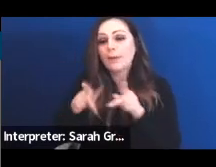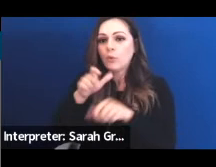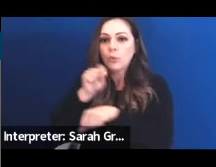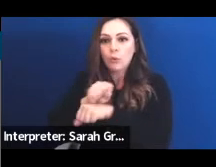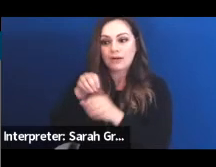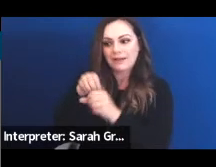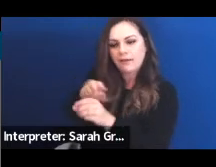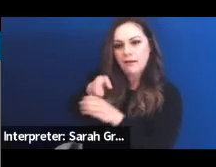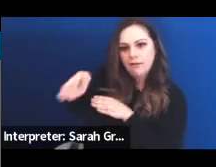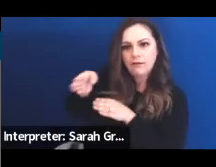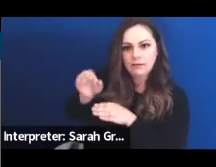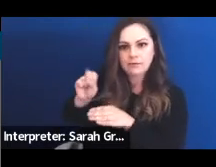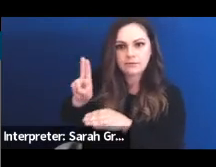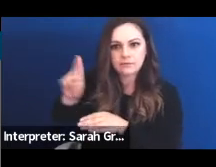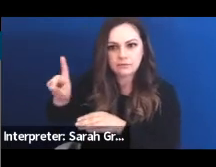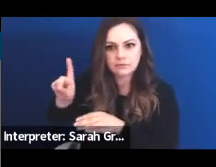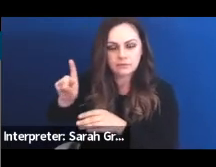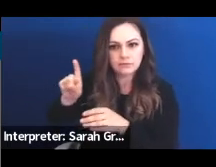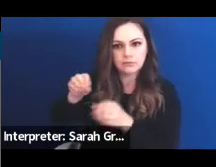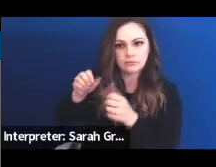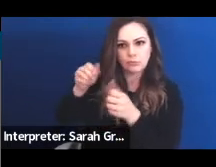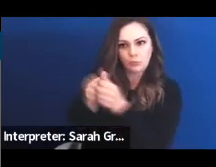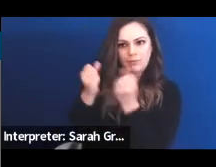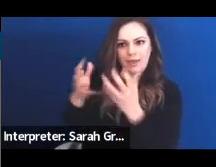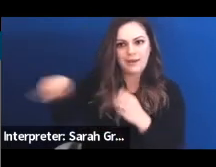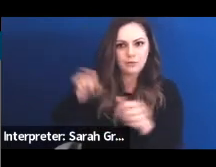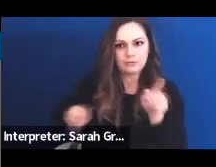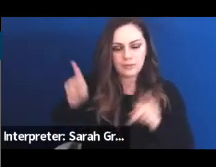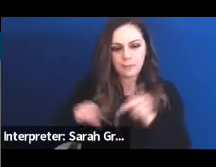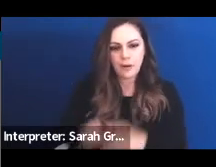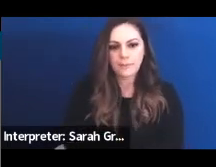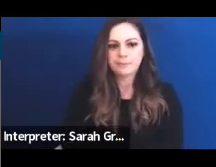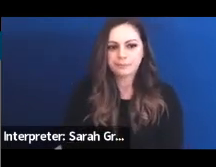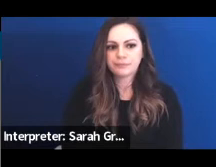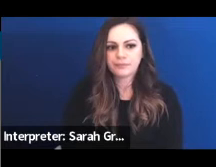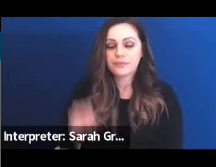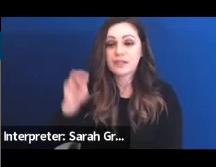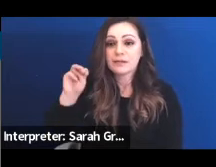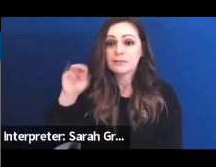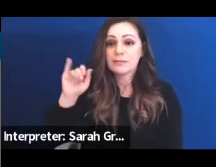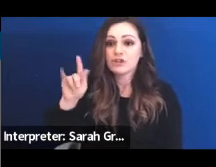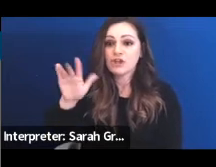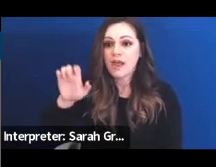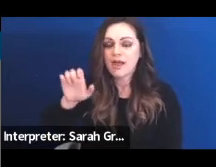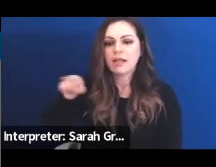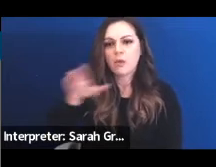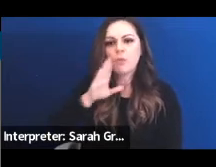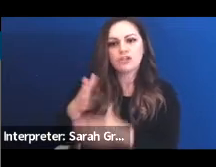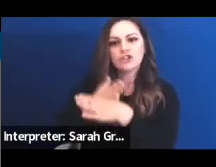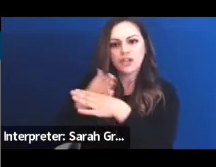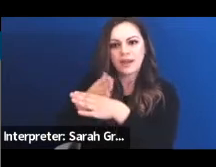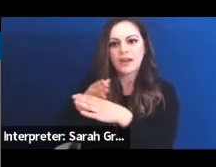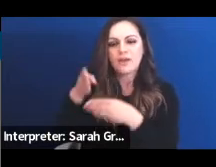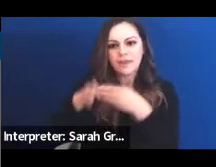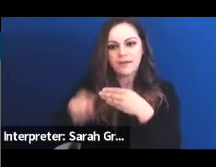Michelle will be sharing out these slides at the end of the webinar, and you will see that there is a place where if you or someone you know